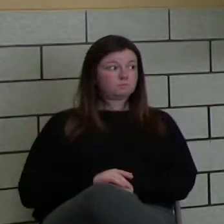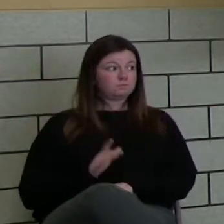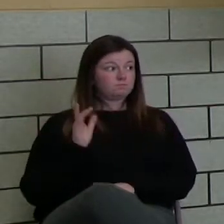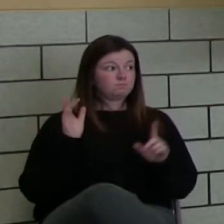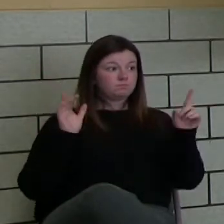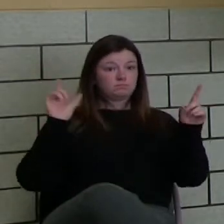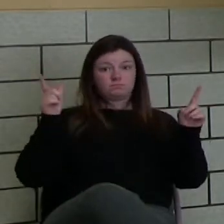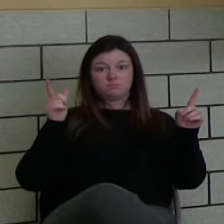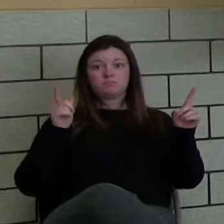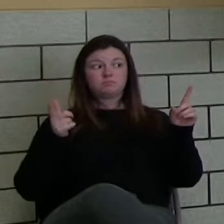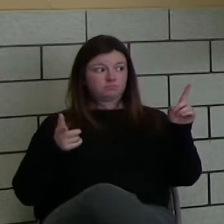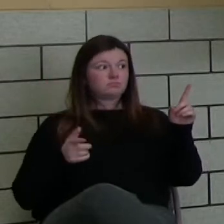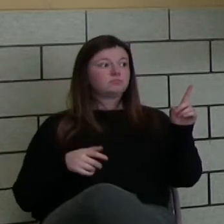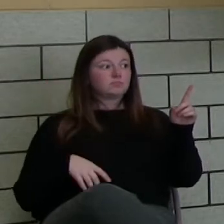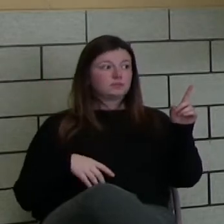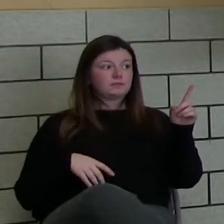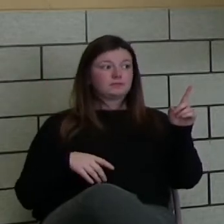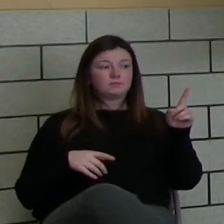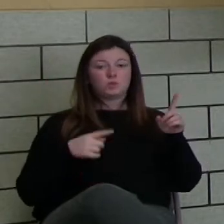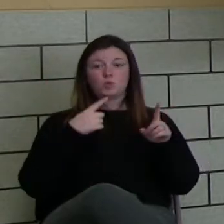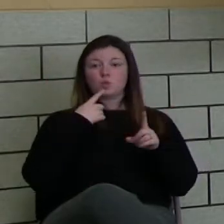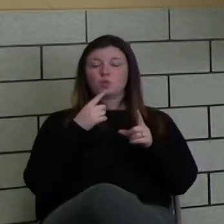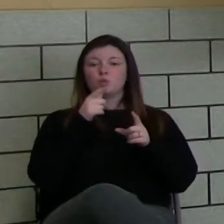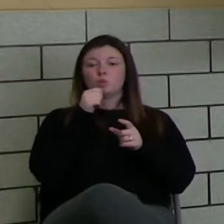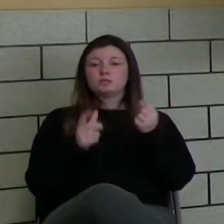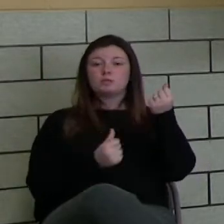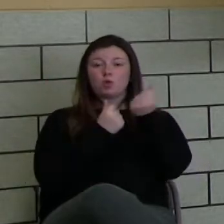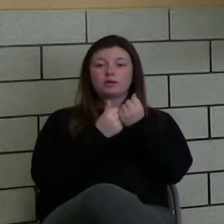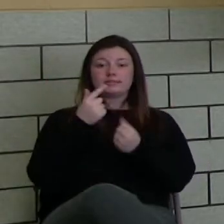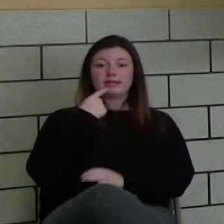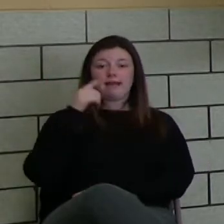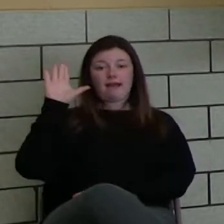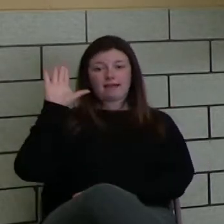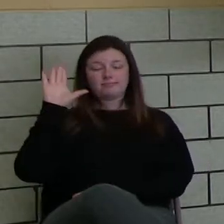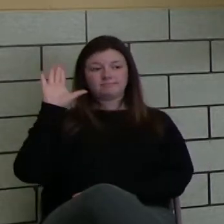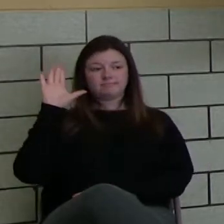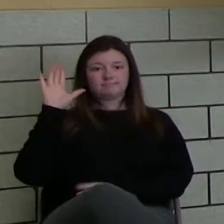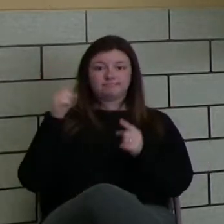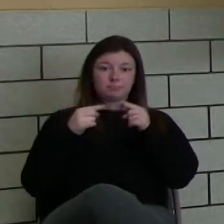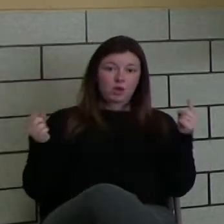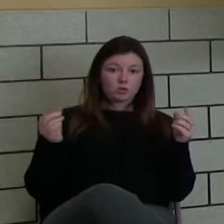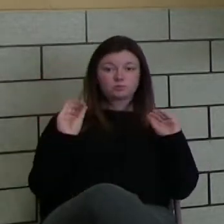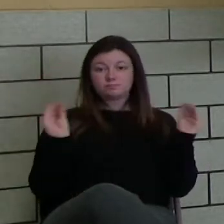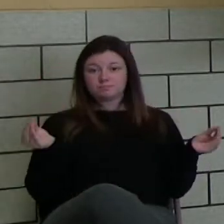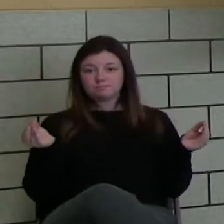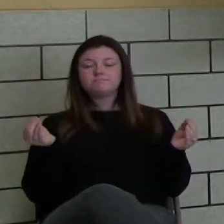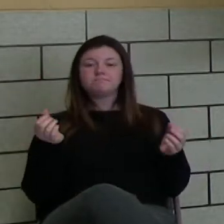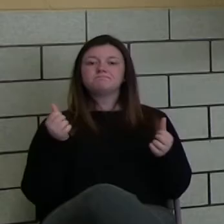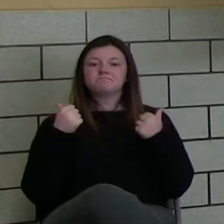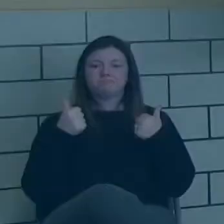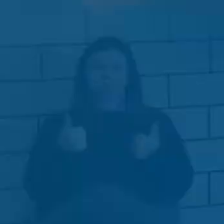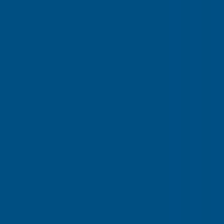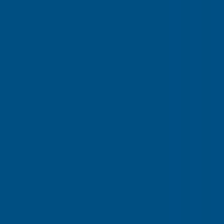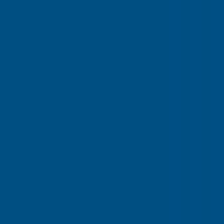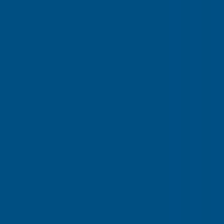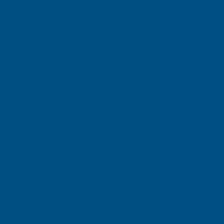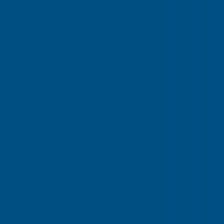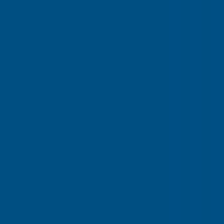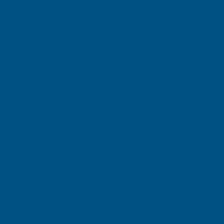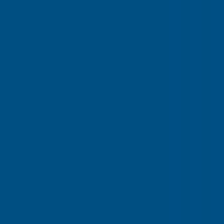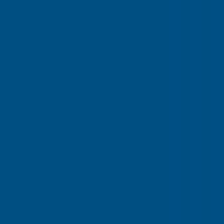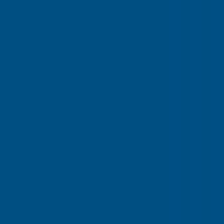Second. Name say, all in favor say aye. Aye. Thank you all for productive day.